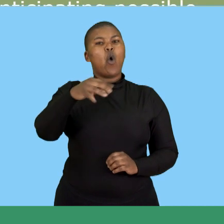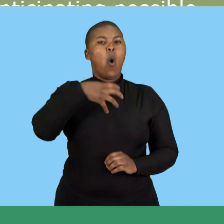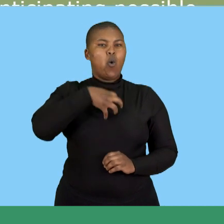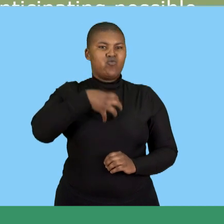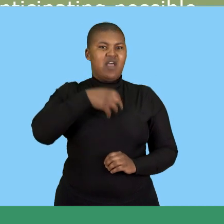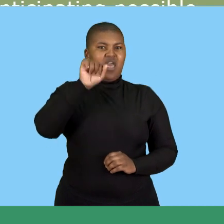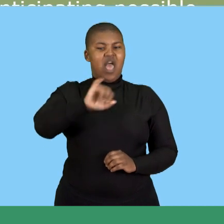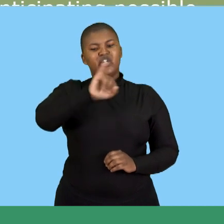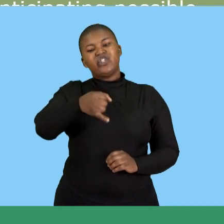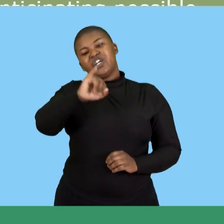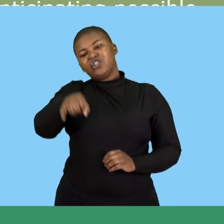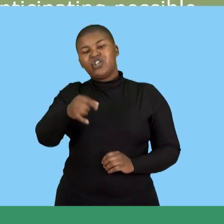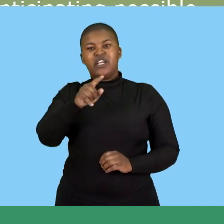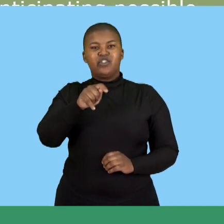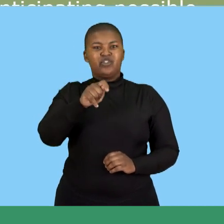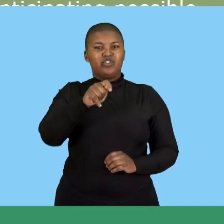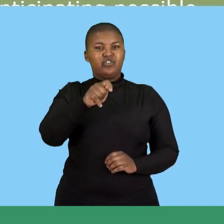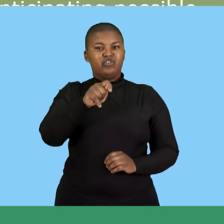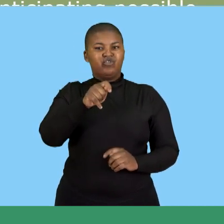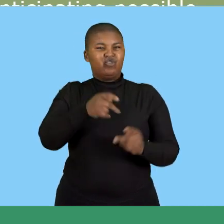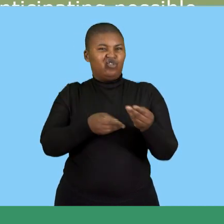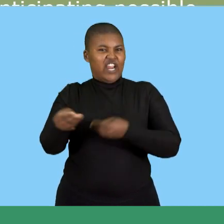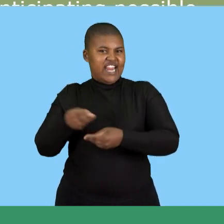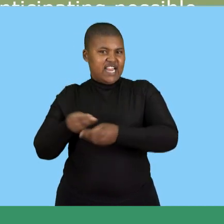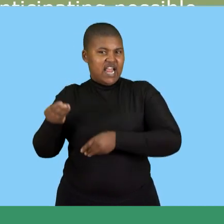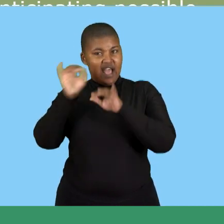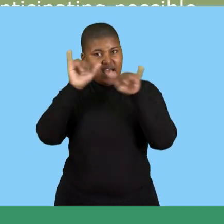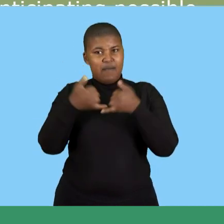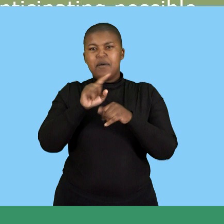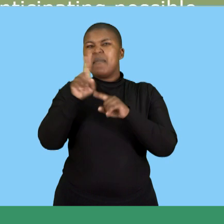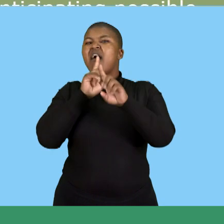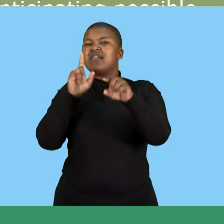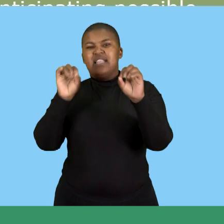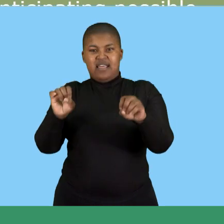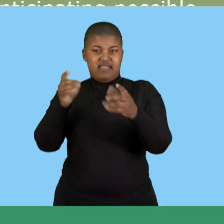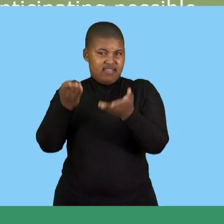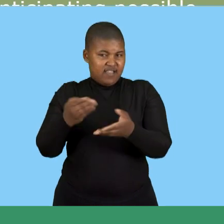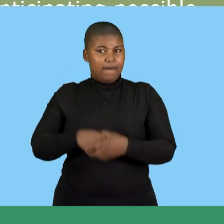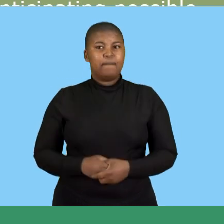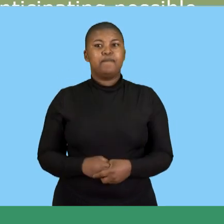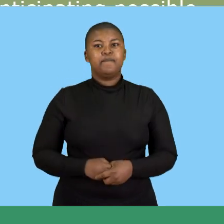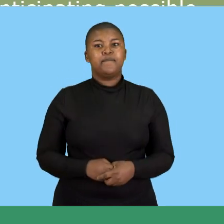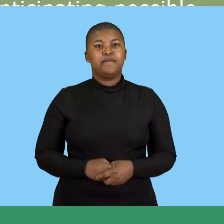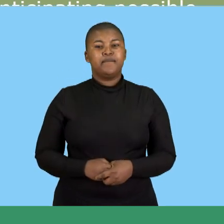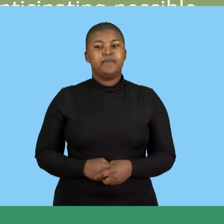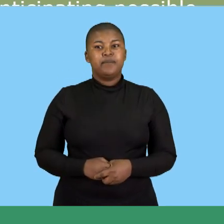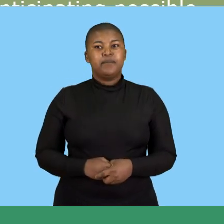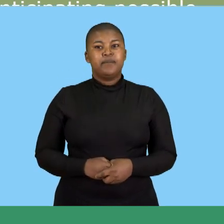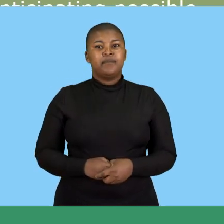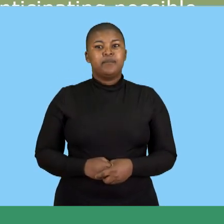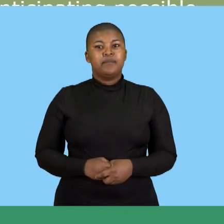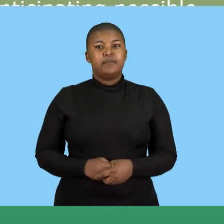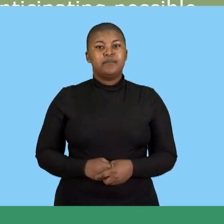the owner of JJ Traders. There's no answer there. And John has a presentation with potential